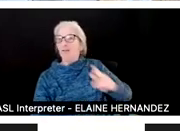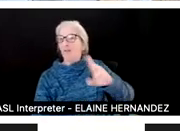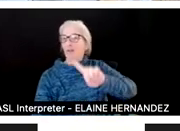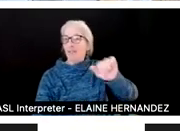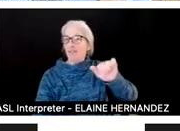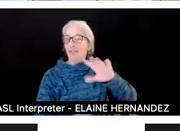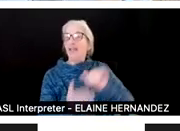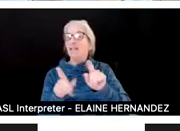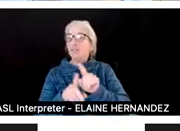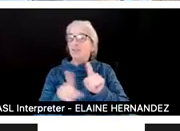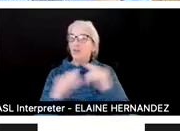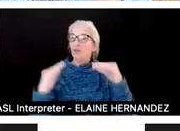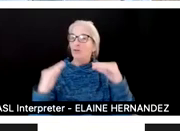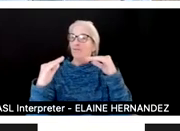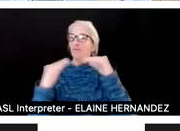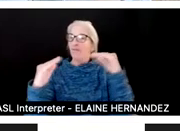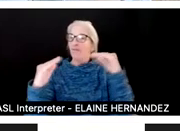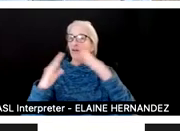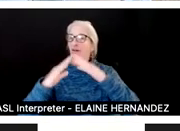housing violation.